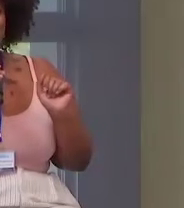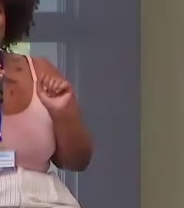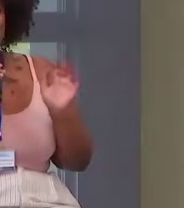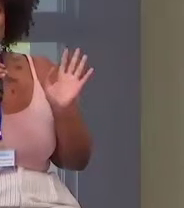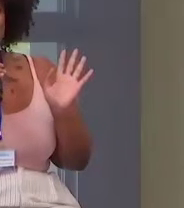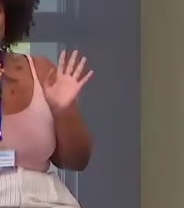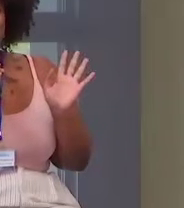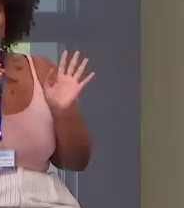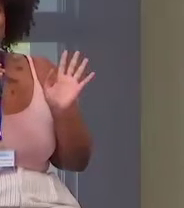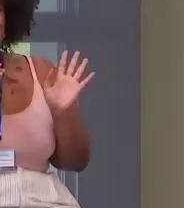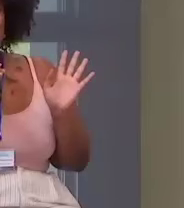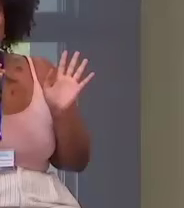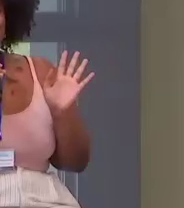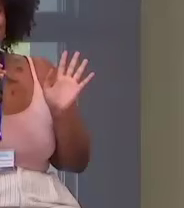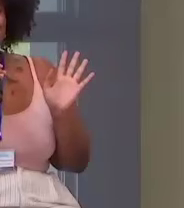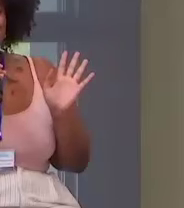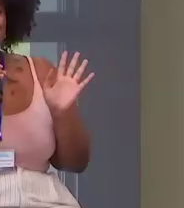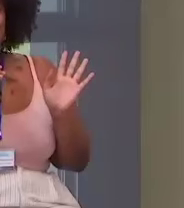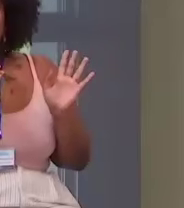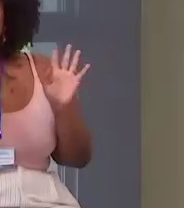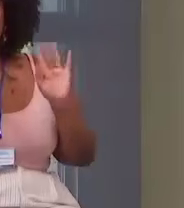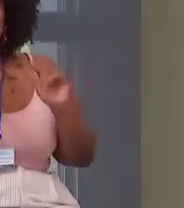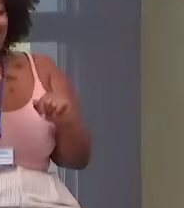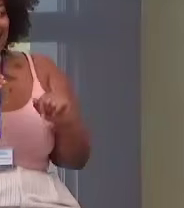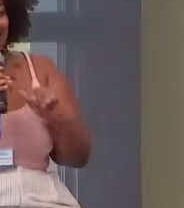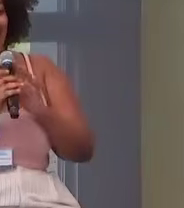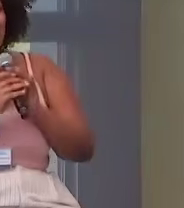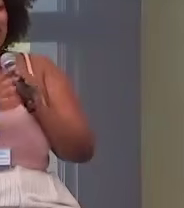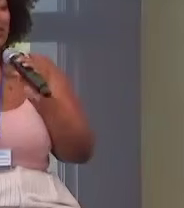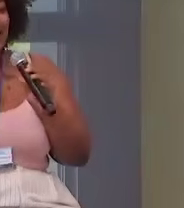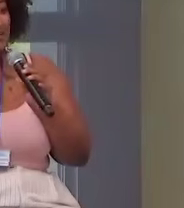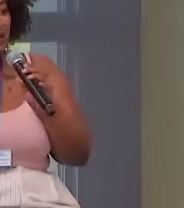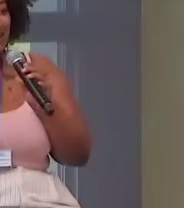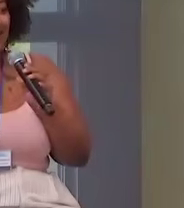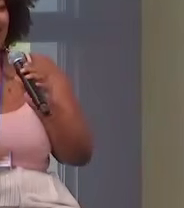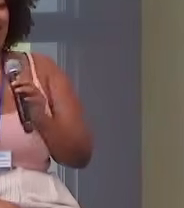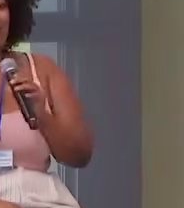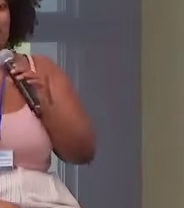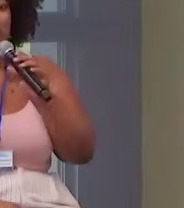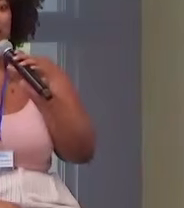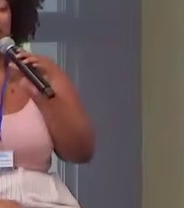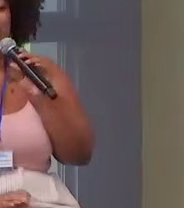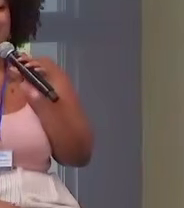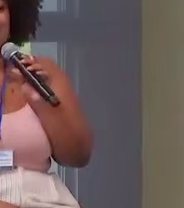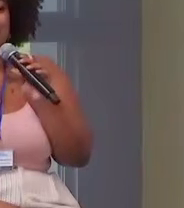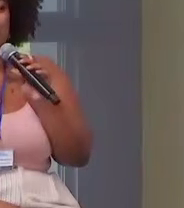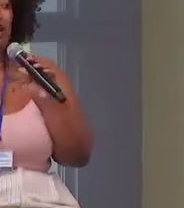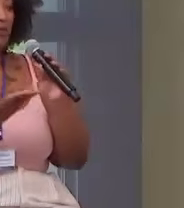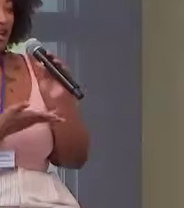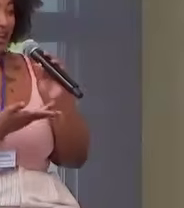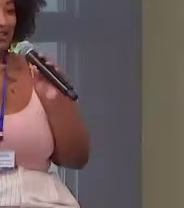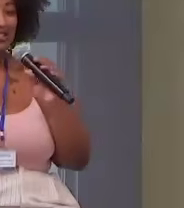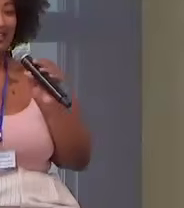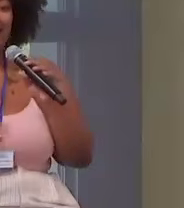Hi. Apologize for the CPT, but I am so glad to be here. I'm Cambria Francesca,